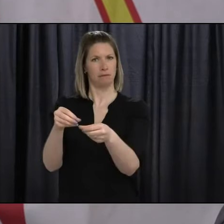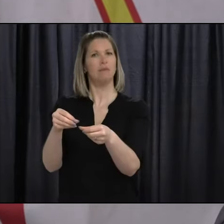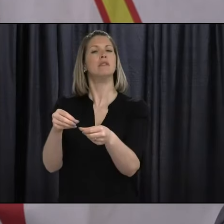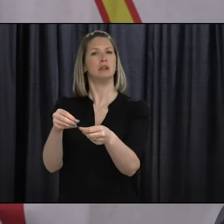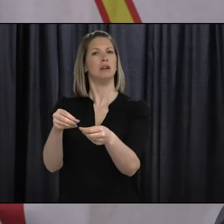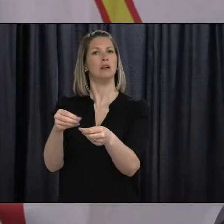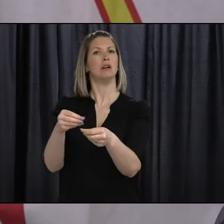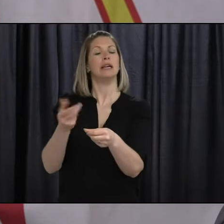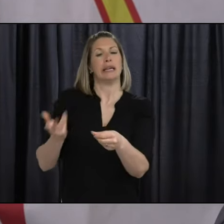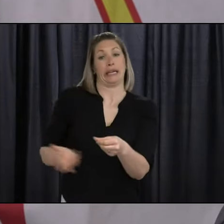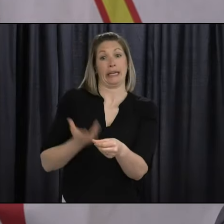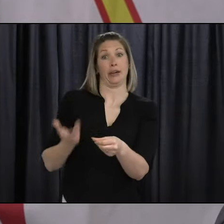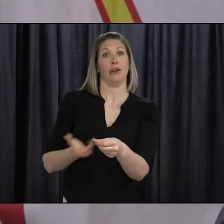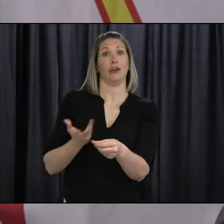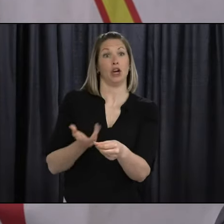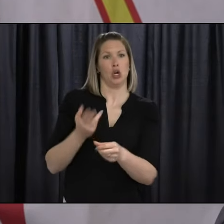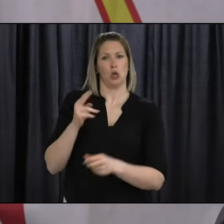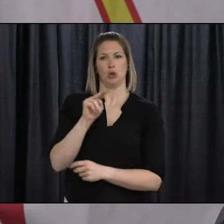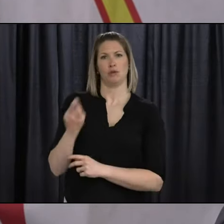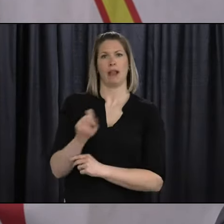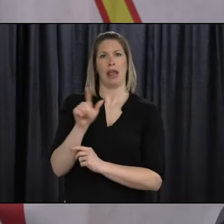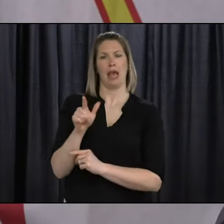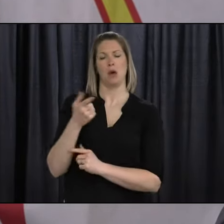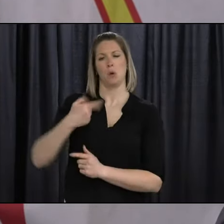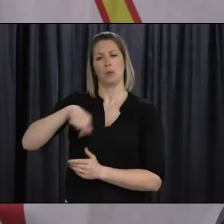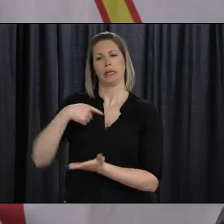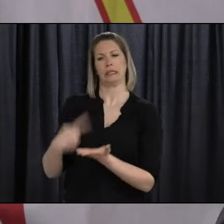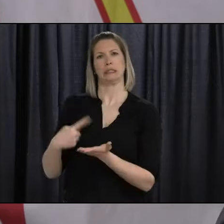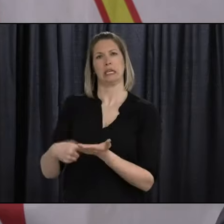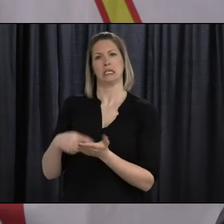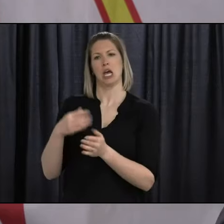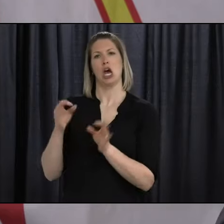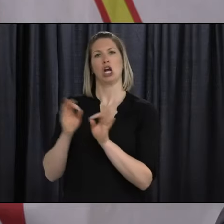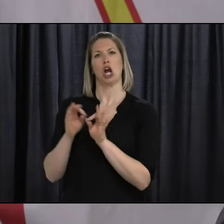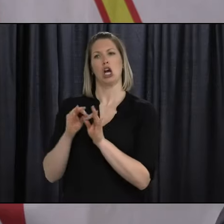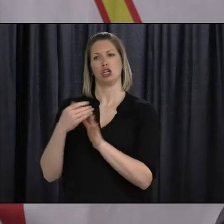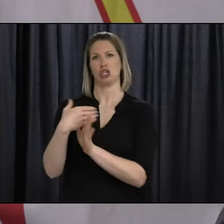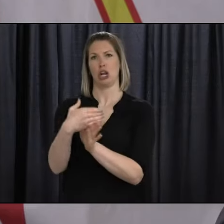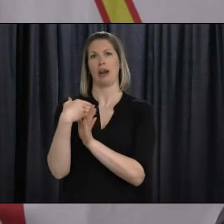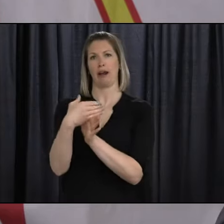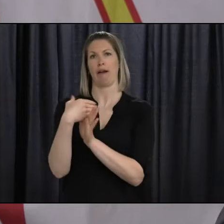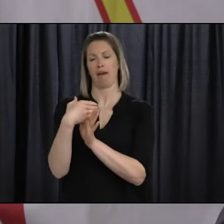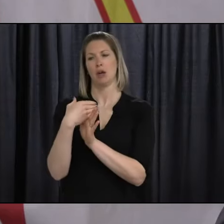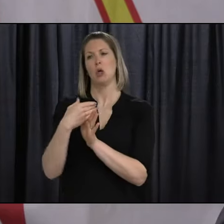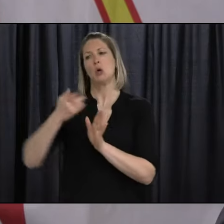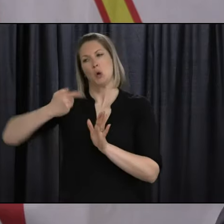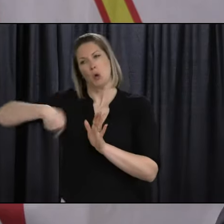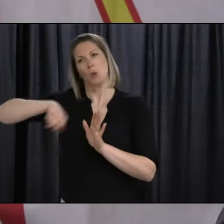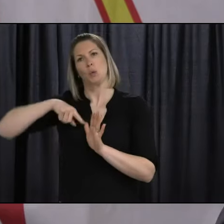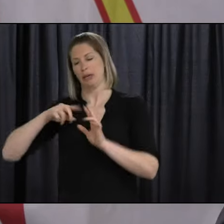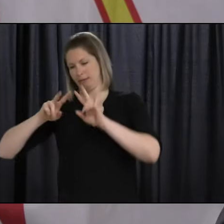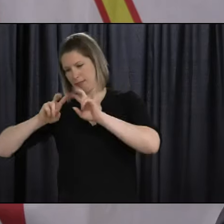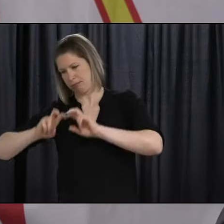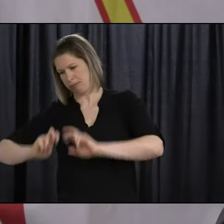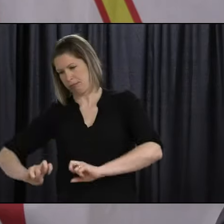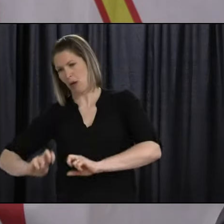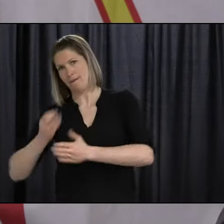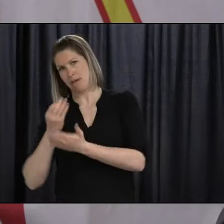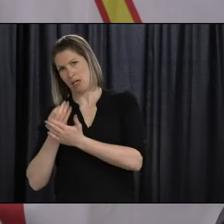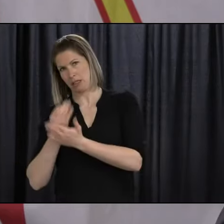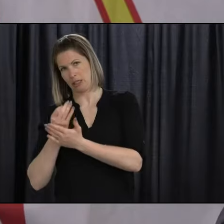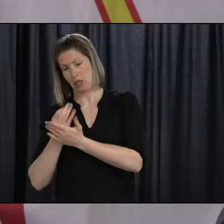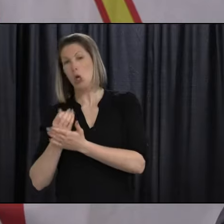It's we've been talking quite a bit lately about the cost-share analysis, but we have money available to allow us as a province to be able to participate, and we